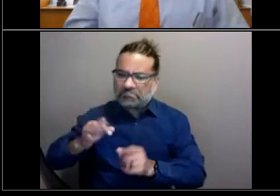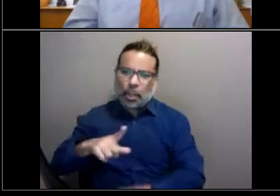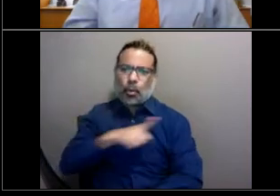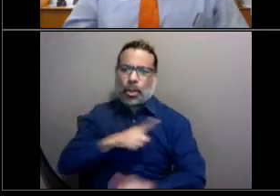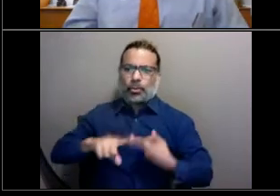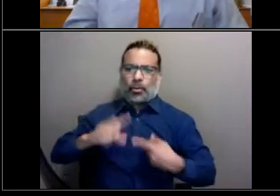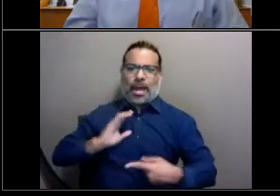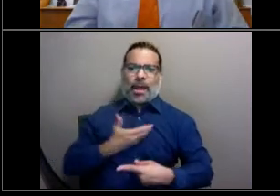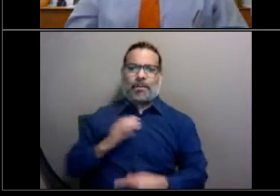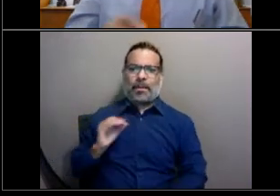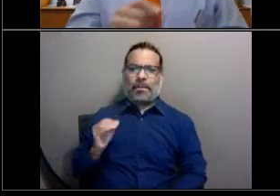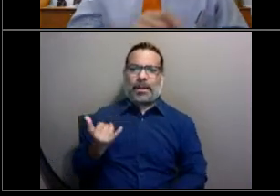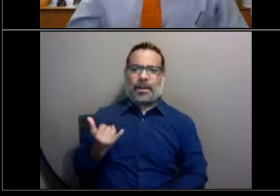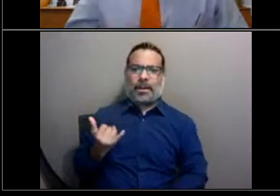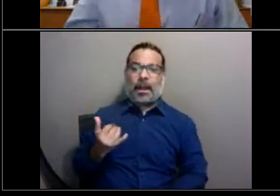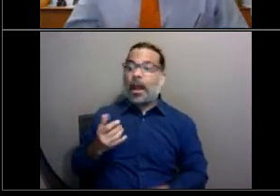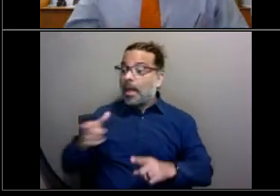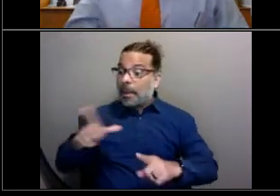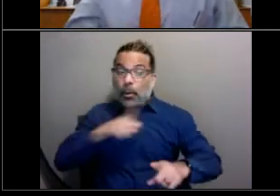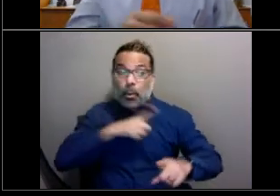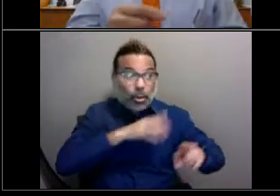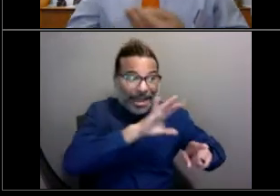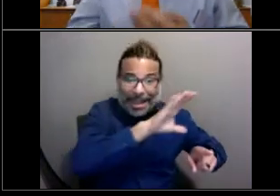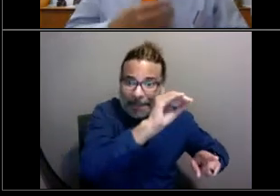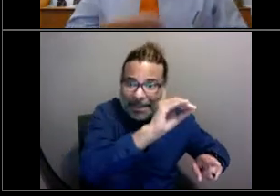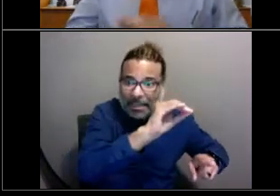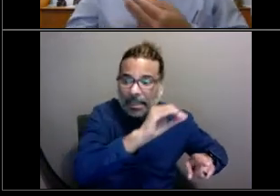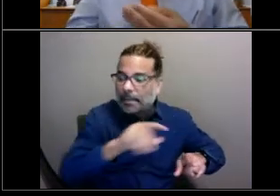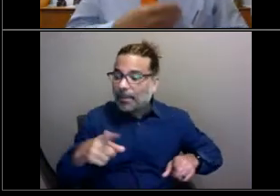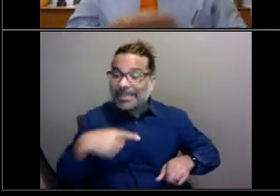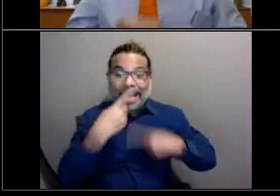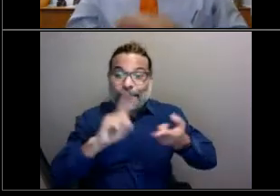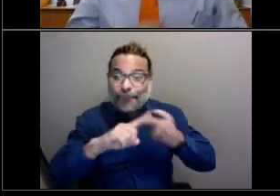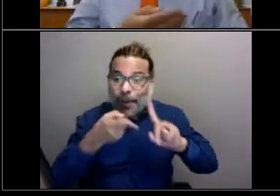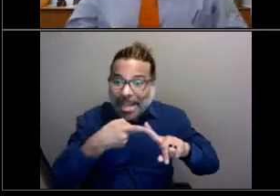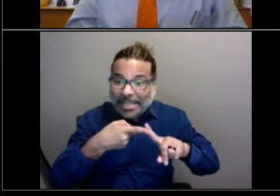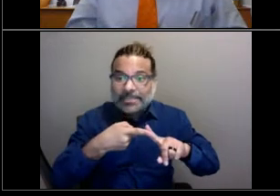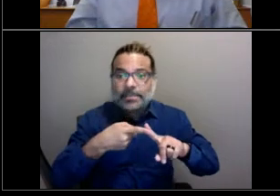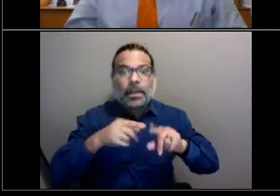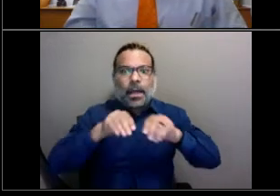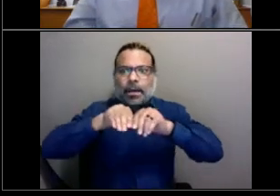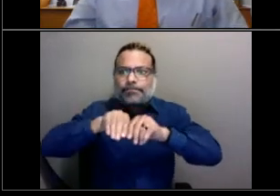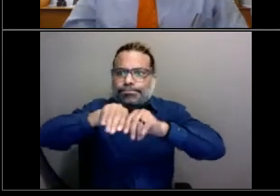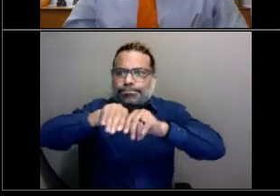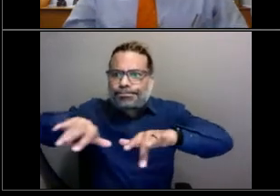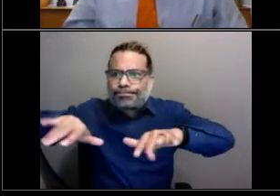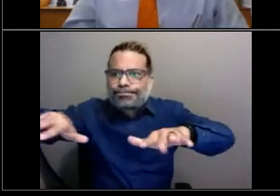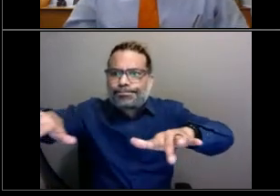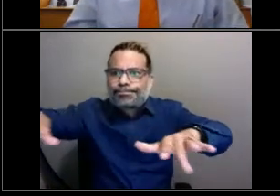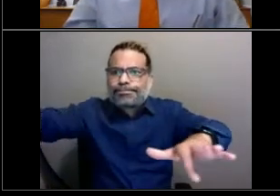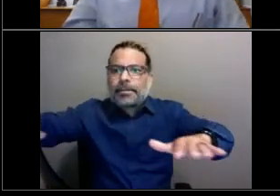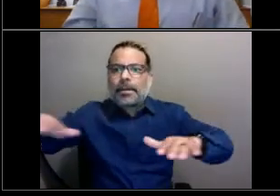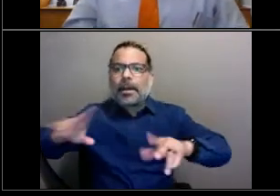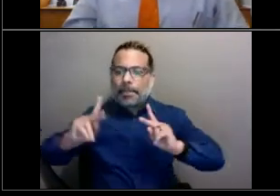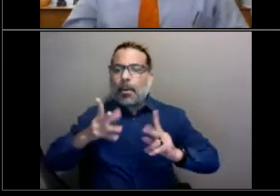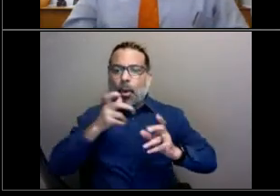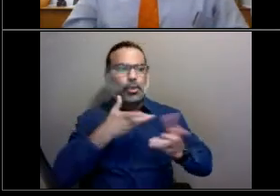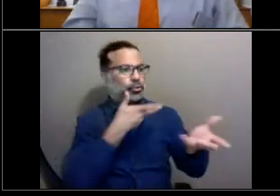and gave them an opportunity. They told their friends about it, and then it just builds on and on and on. People want to deal with